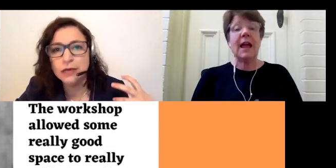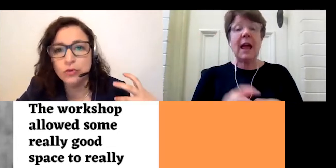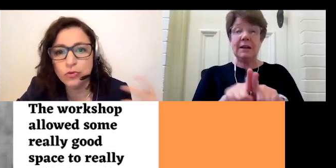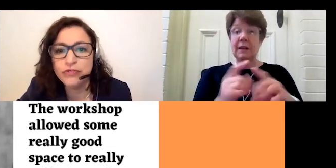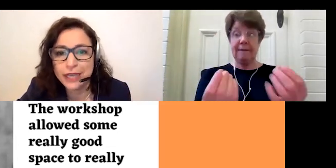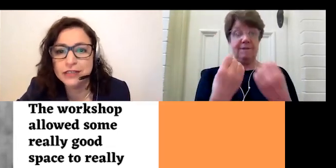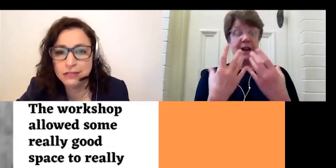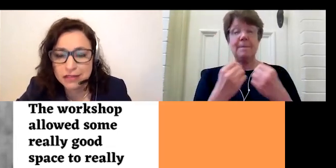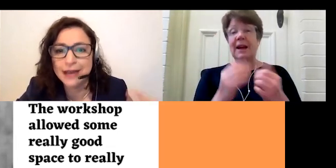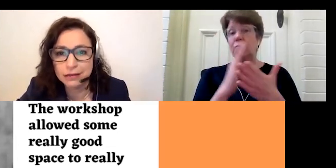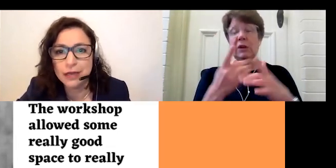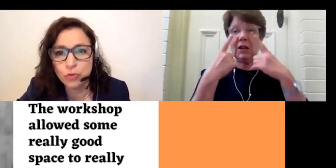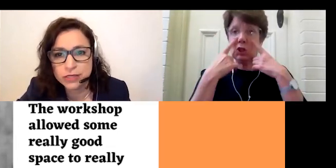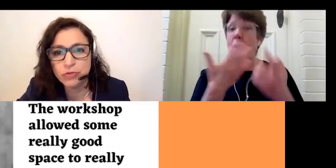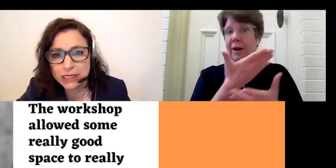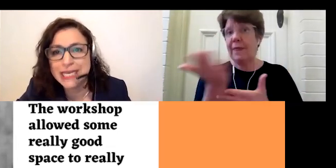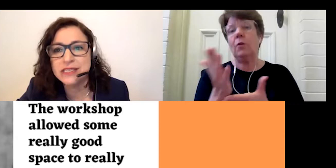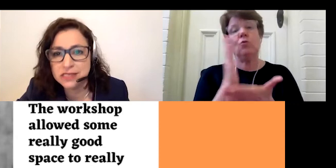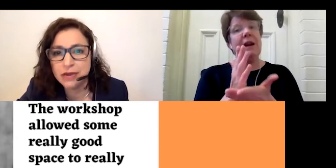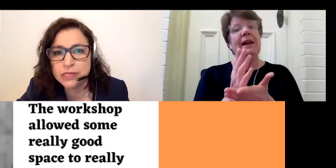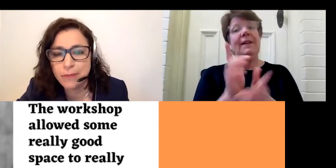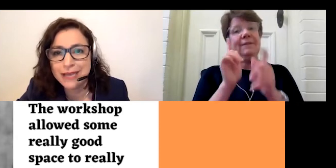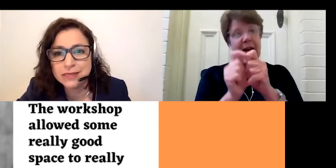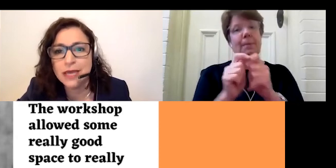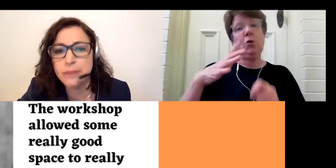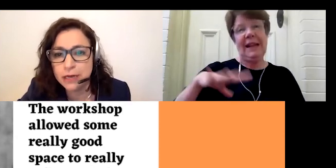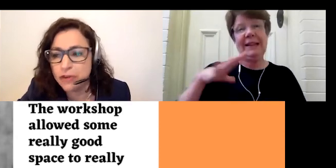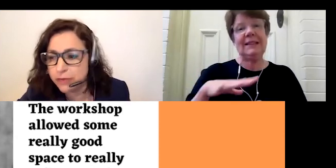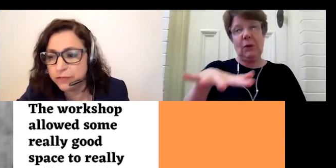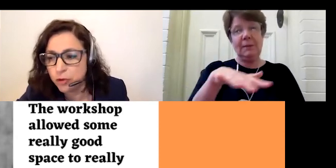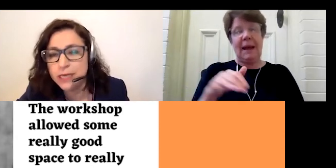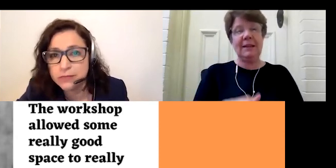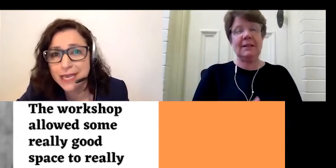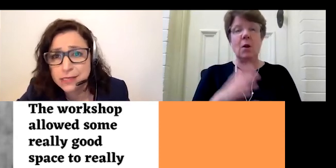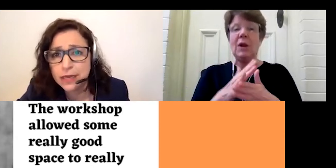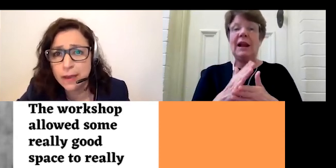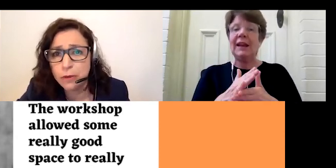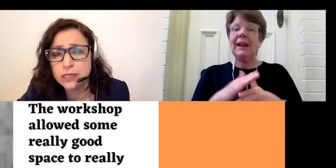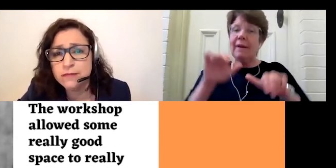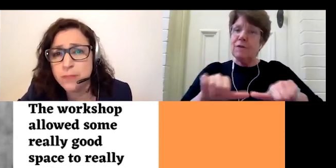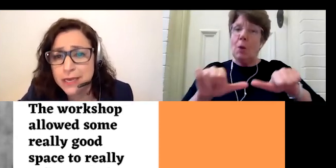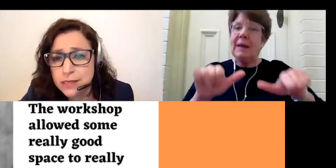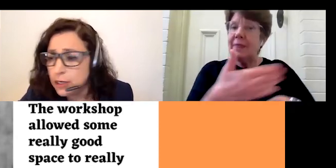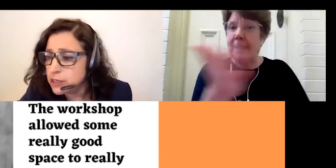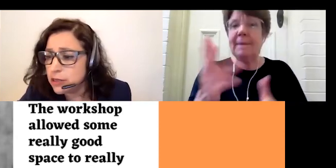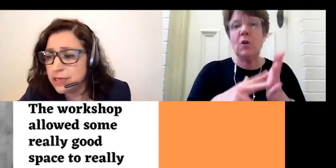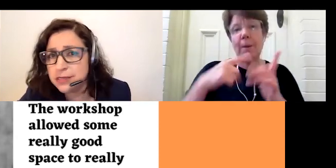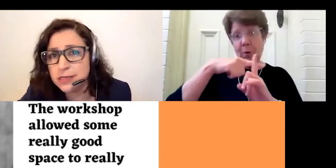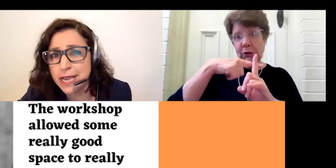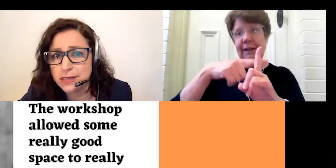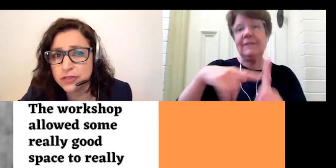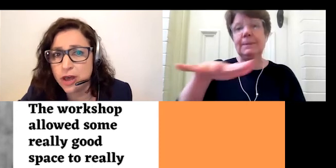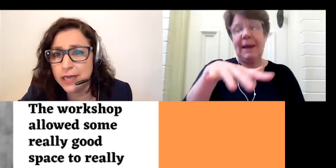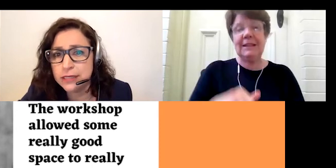has reflected that it was a really necessary space and has been a very affirming space and positive space. So